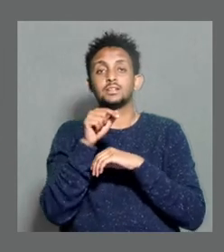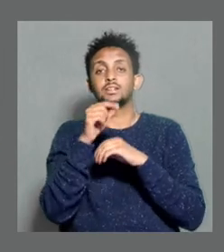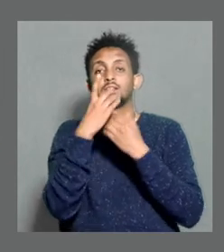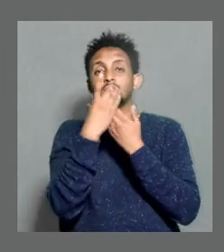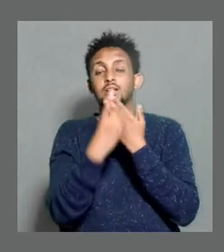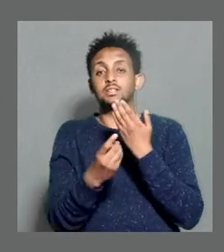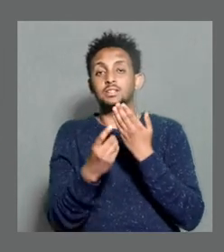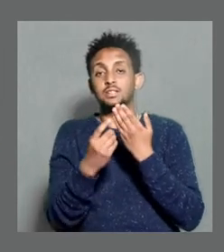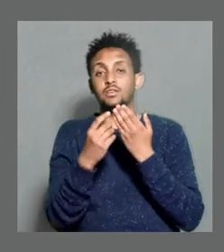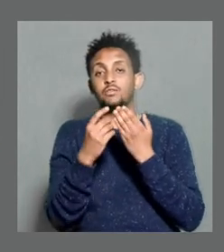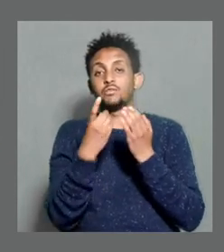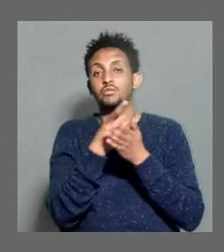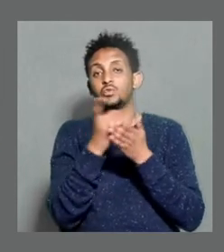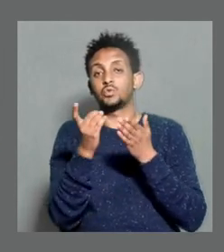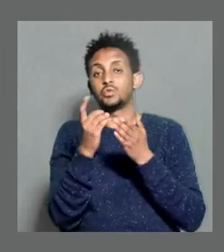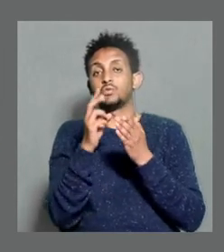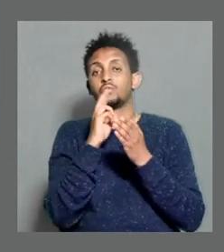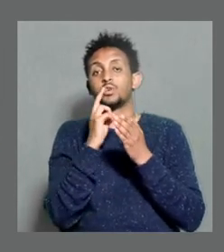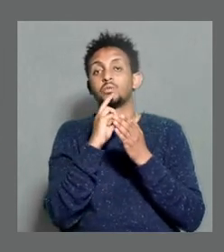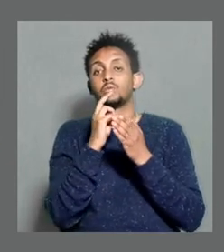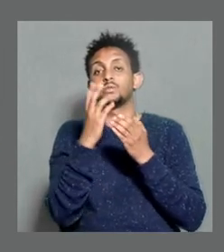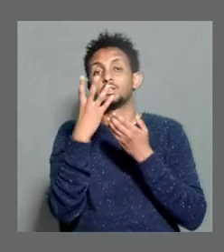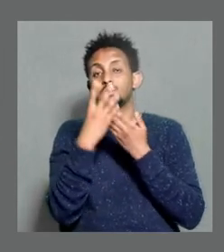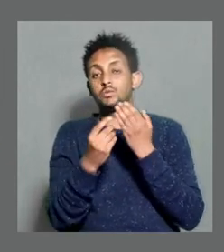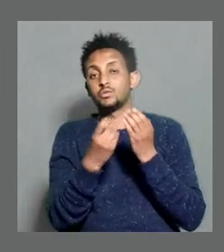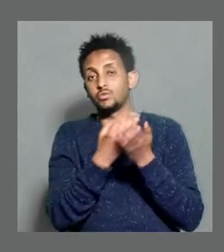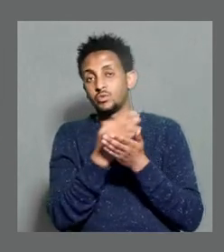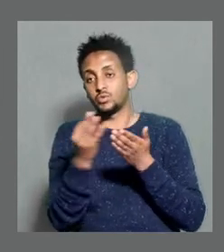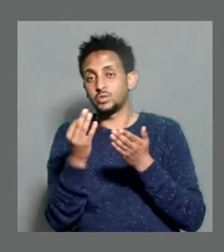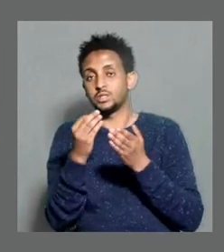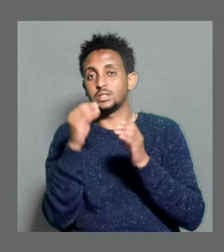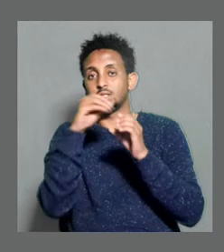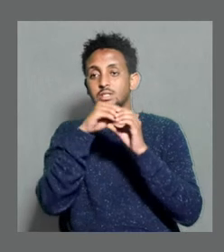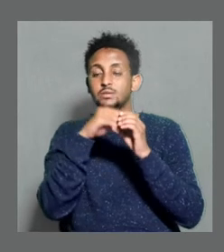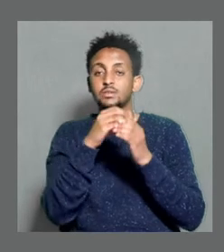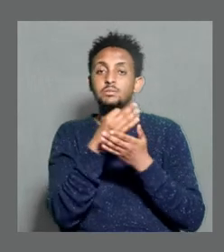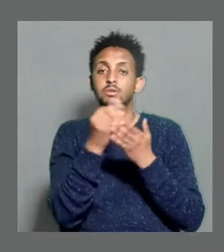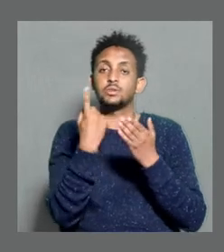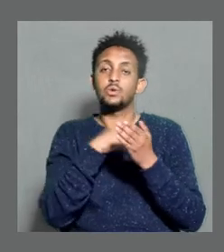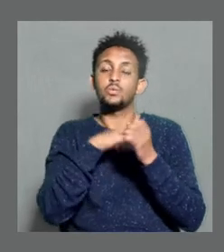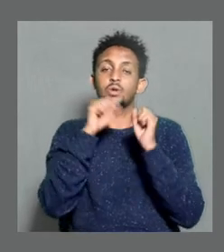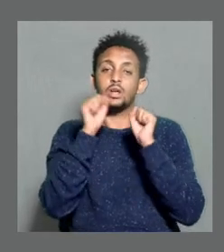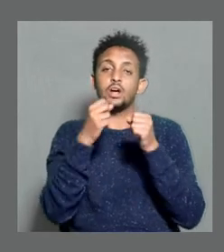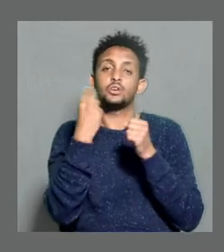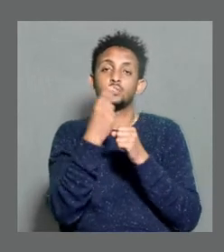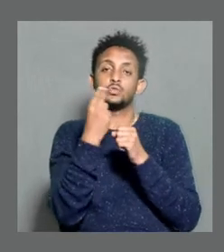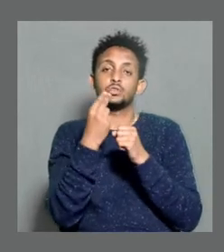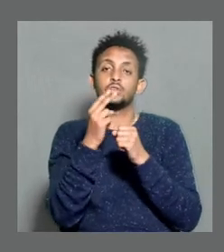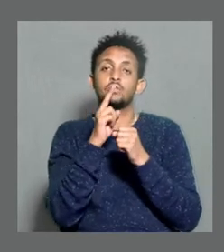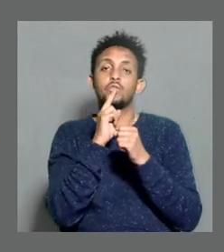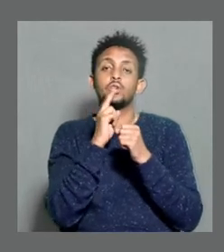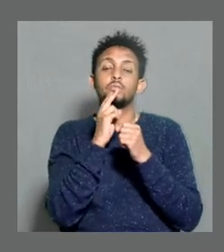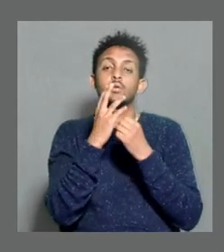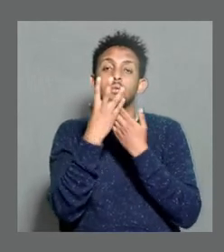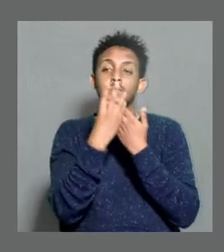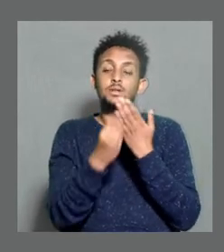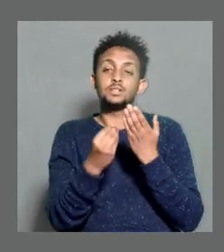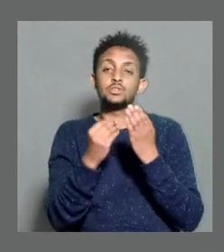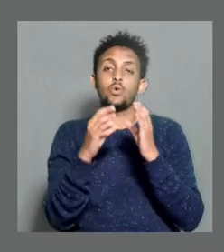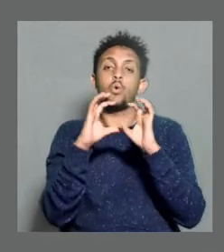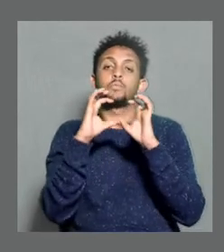density of the displaced fluid, the volume of the displaced fluid, instead of displaced fluid, you can use the volume of the immersed